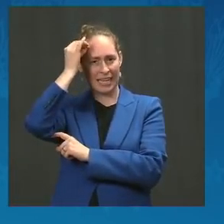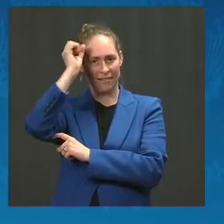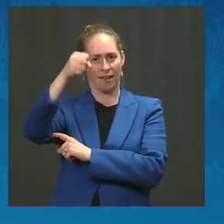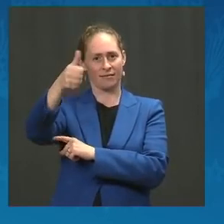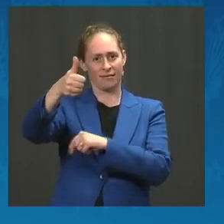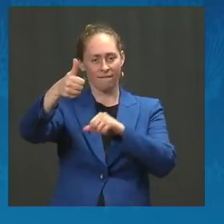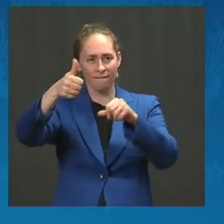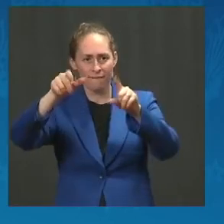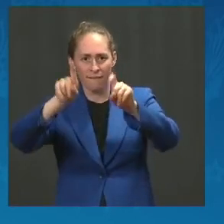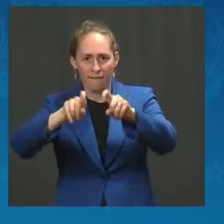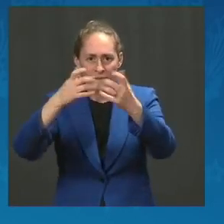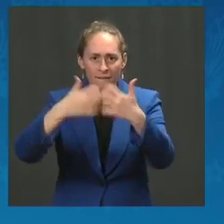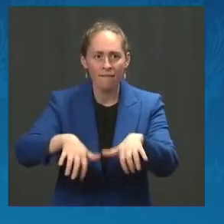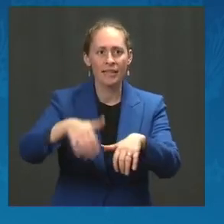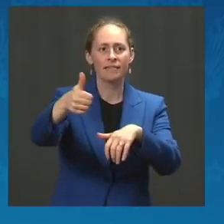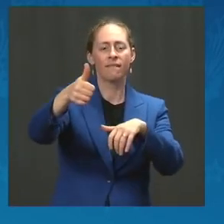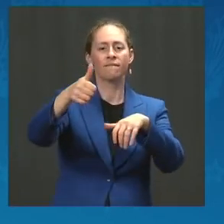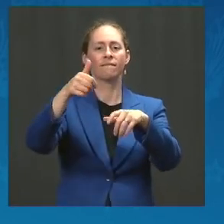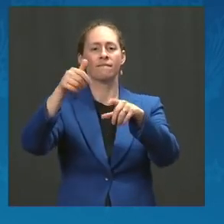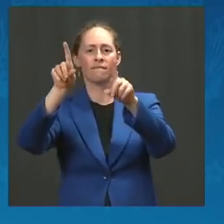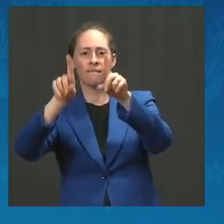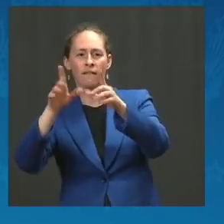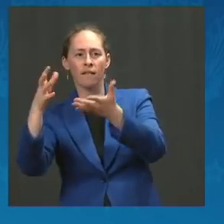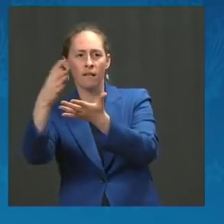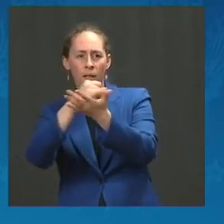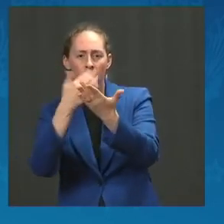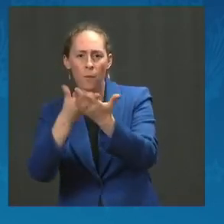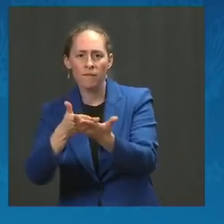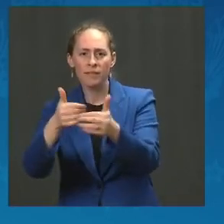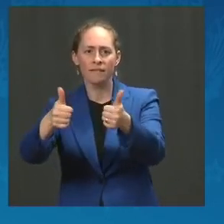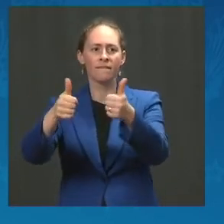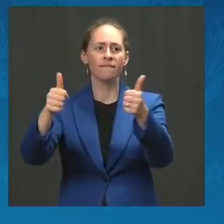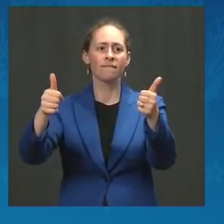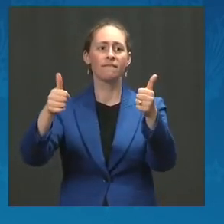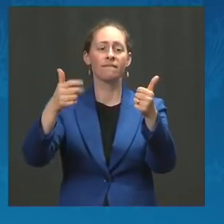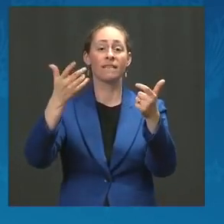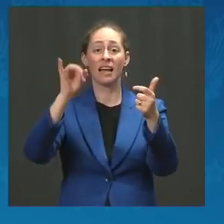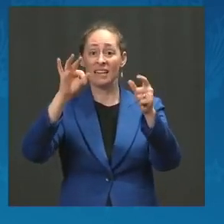you can't demonstrate, you can't prove you've been vaccinated, you have to be tested.